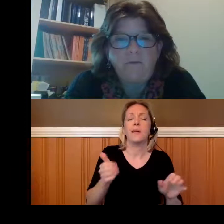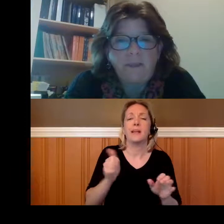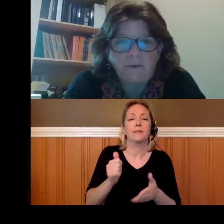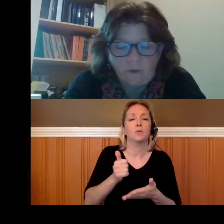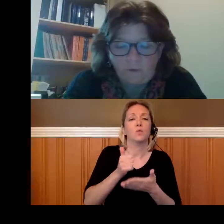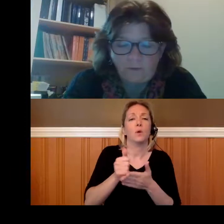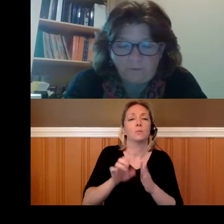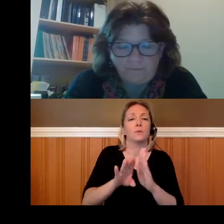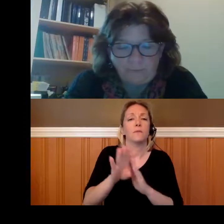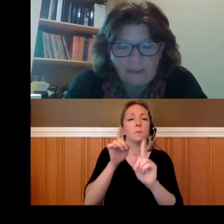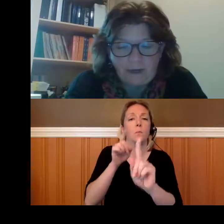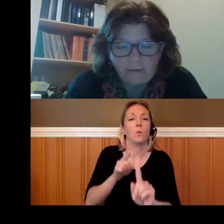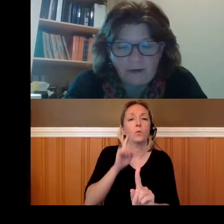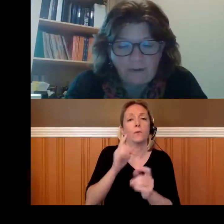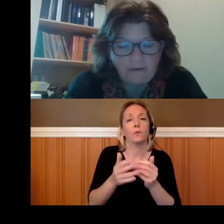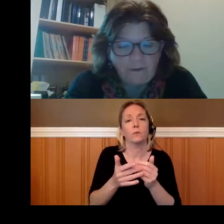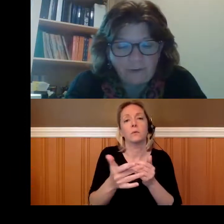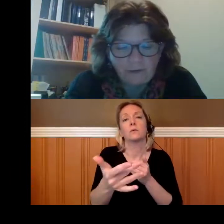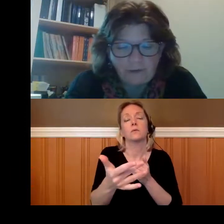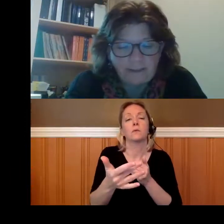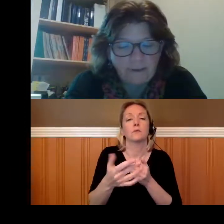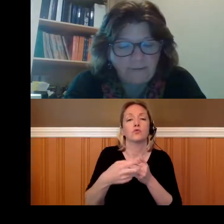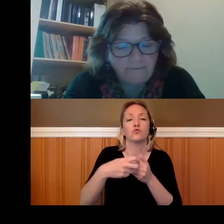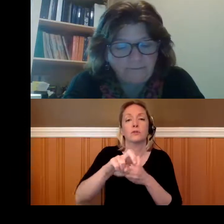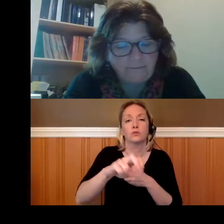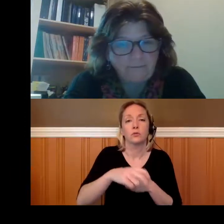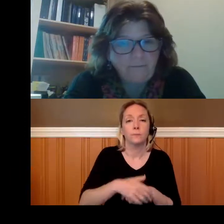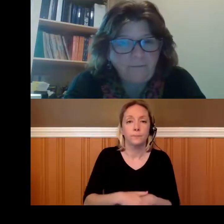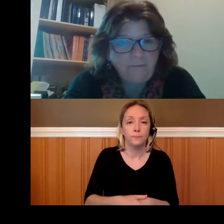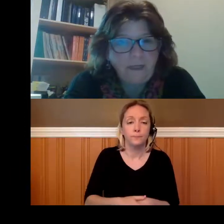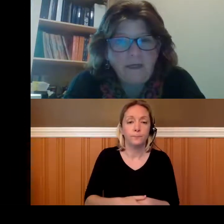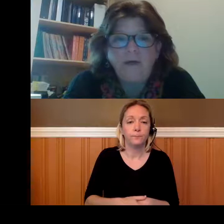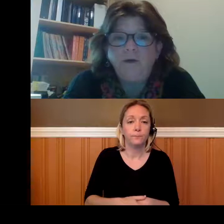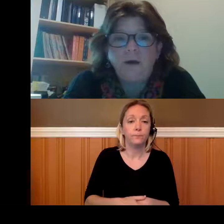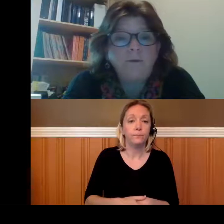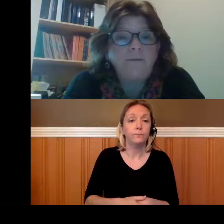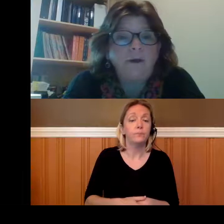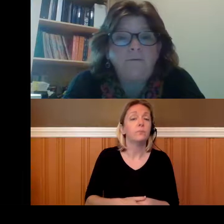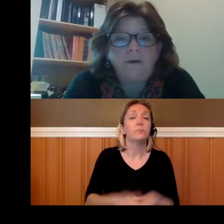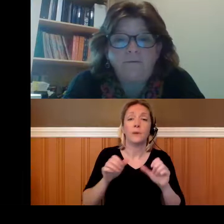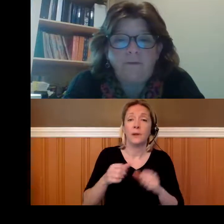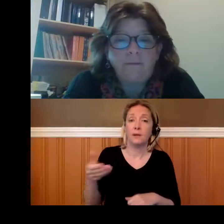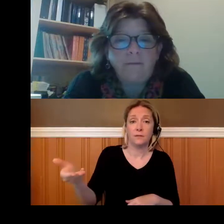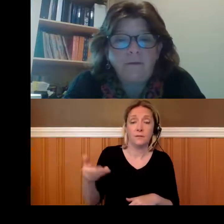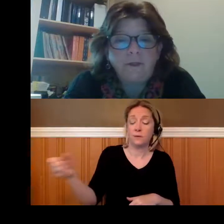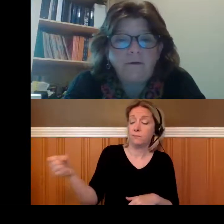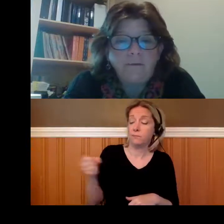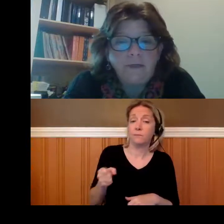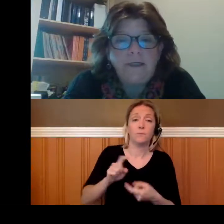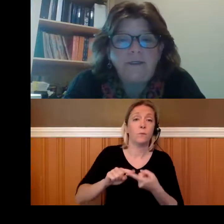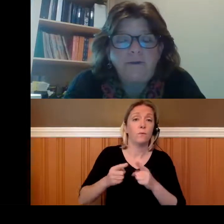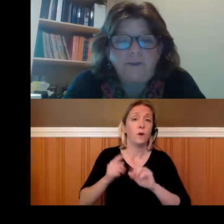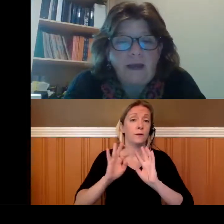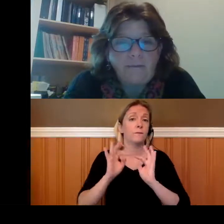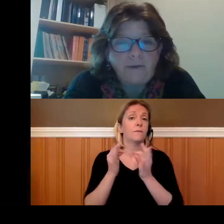goals and to help talk about the future and transition. You can always bring a friend or family member with you to an IEP